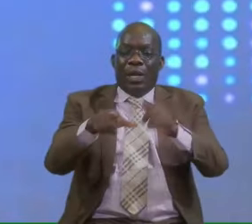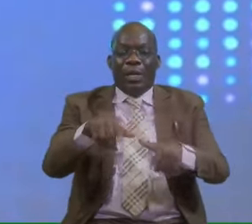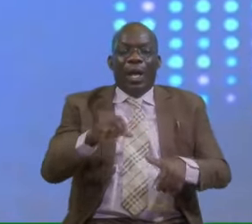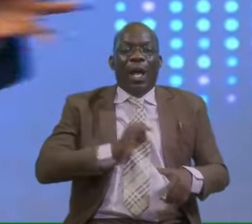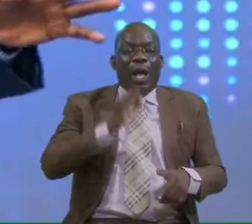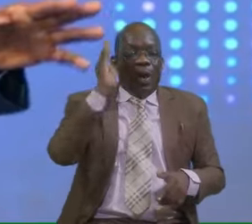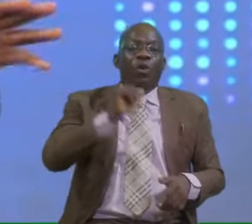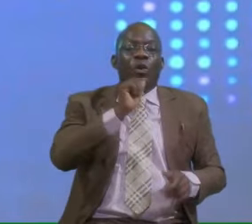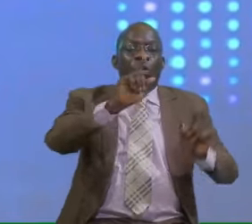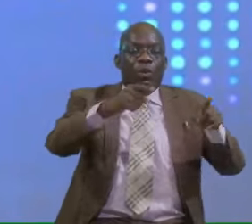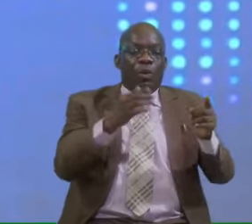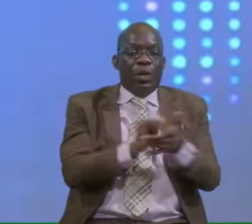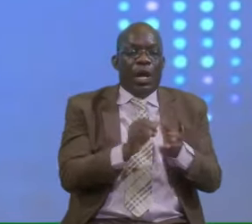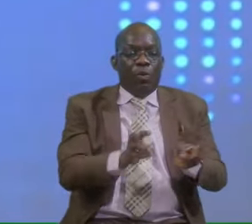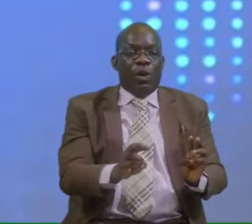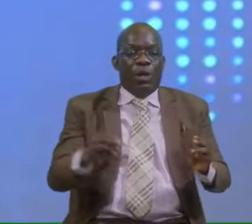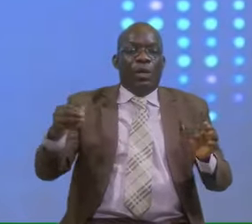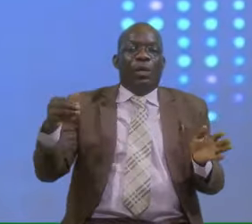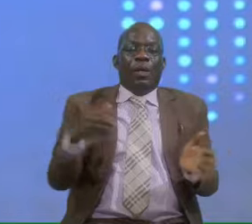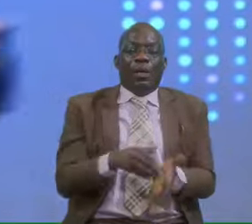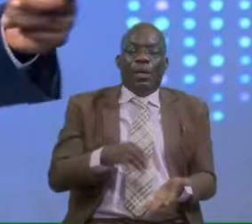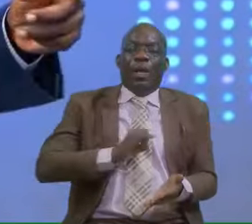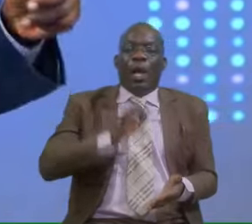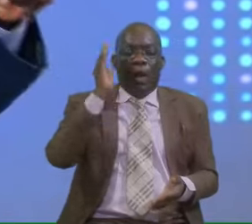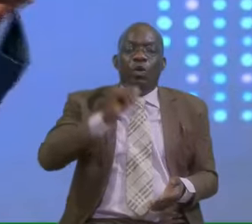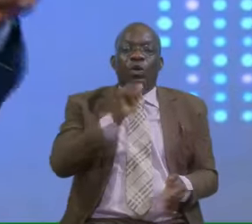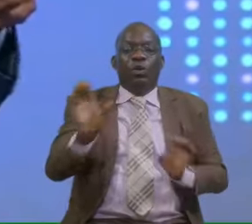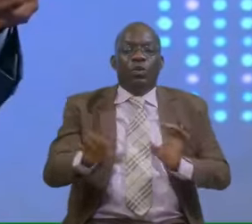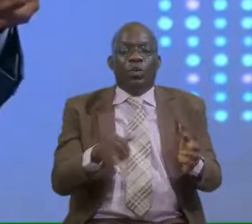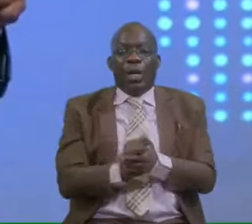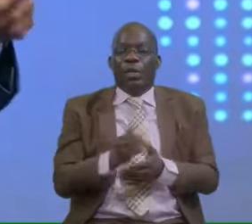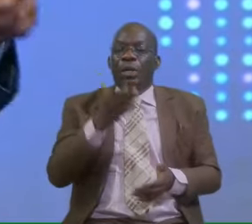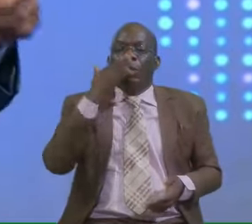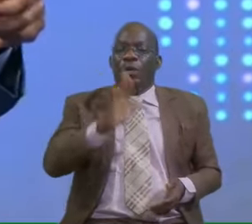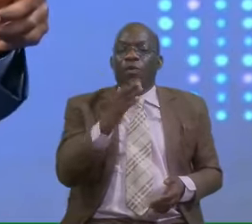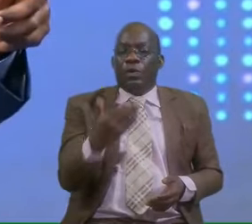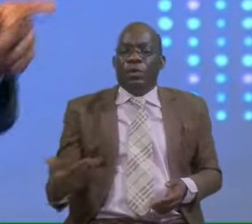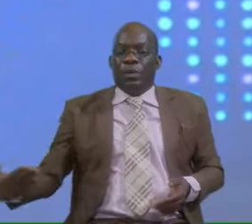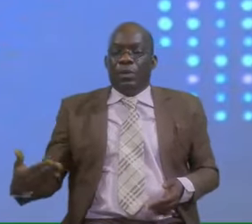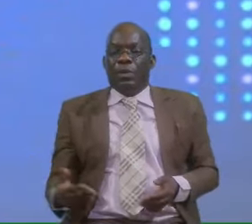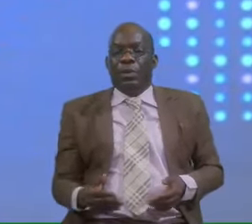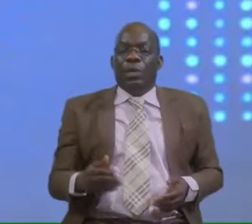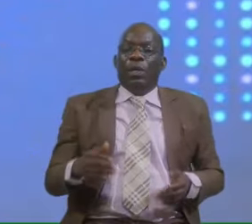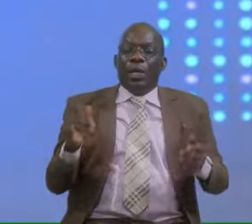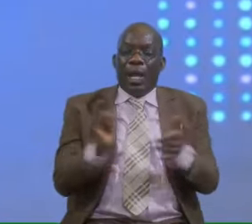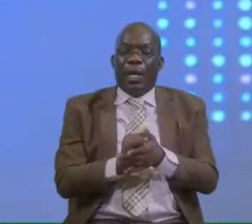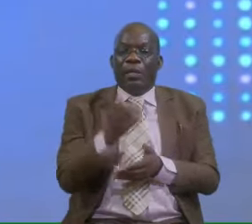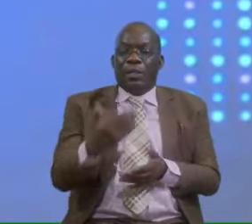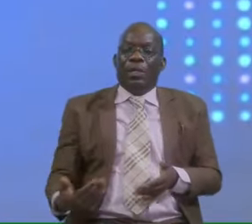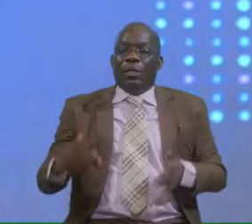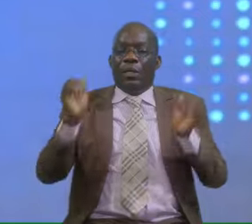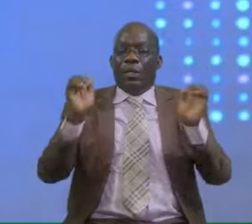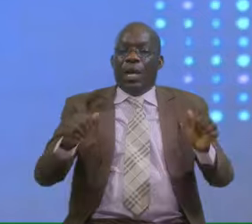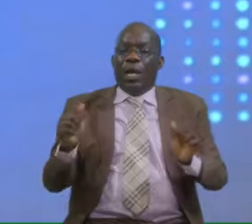direction anymore, I will not do that evil thing anymore, that thing can land somebody in the eternal lake